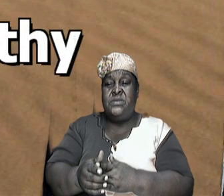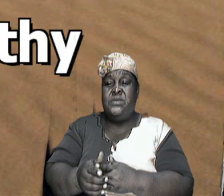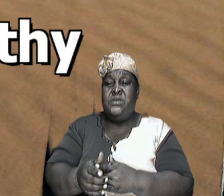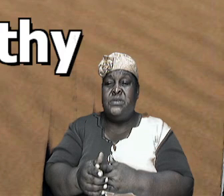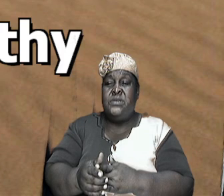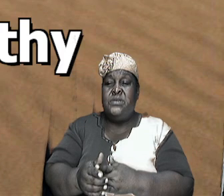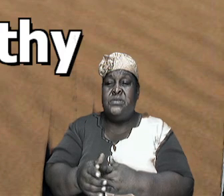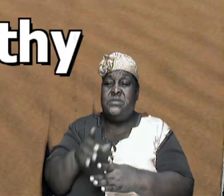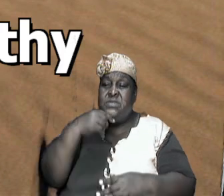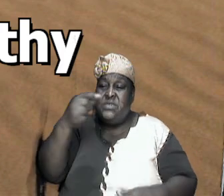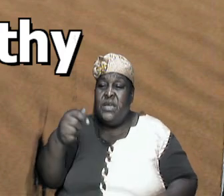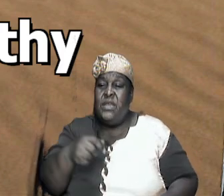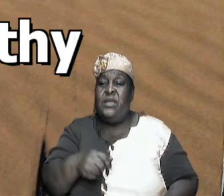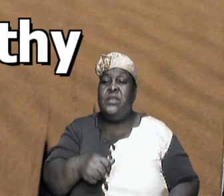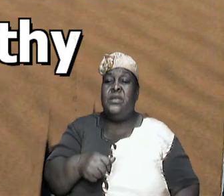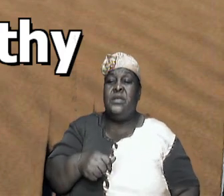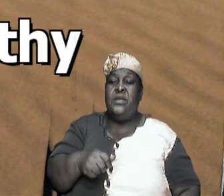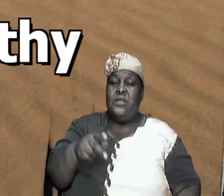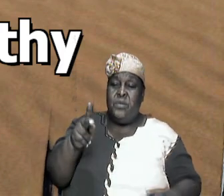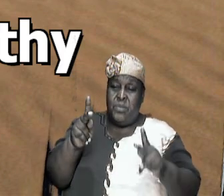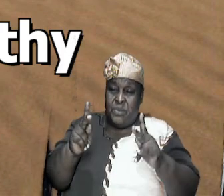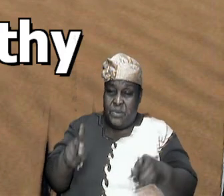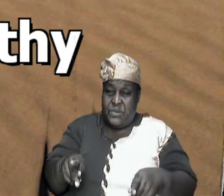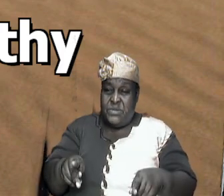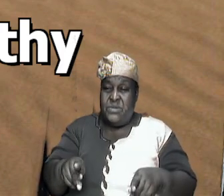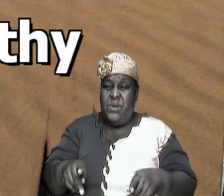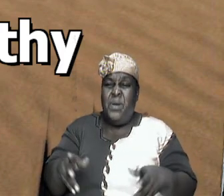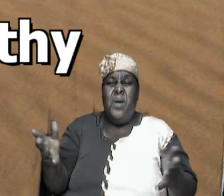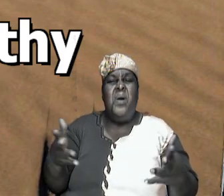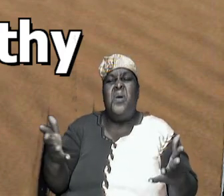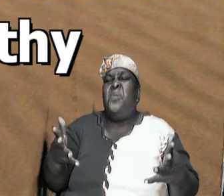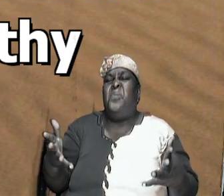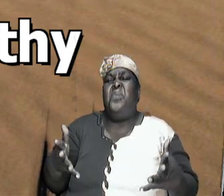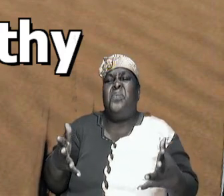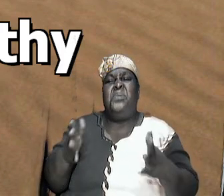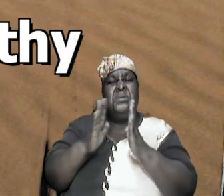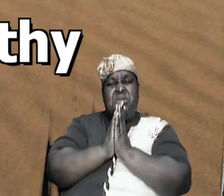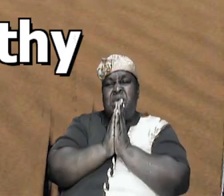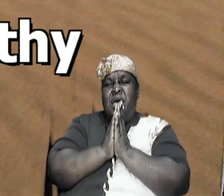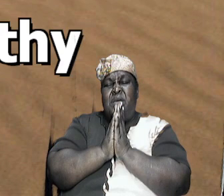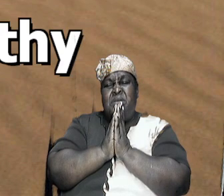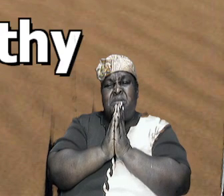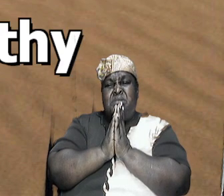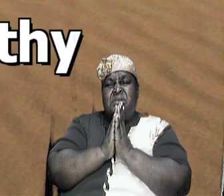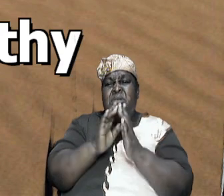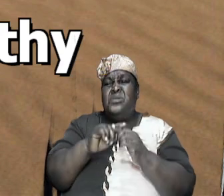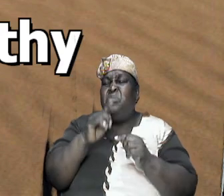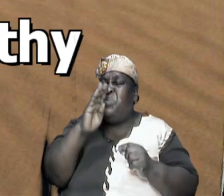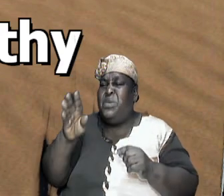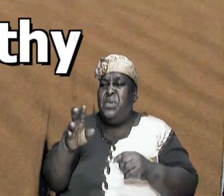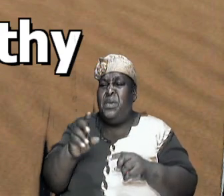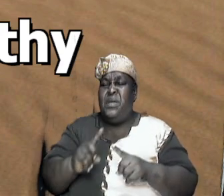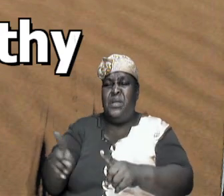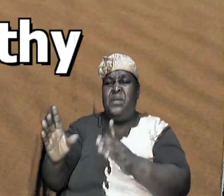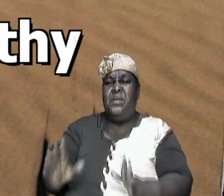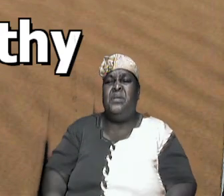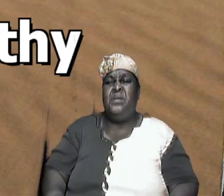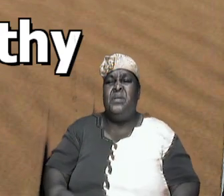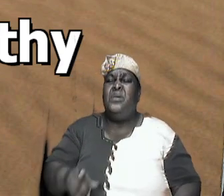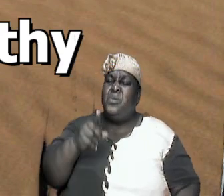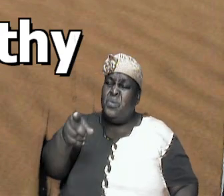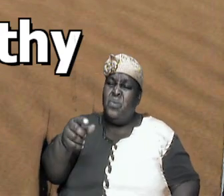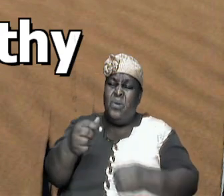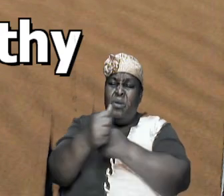So here Jesus is telling the persons, you know, what is required to be a disciple. He said, he that loveth